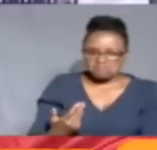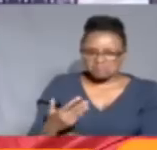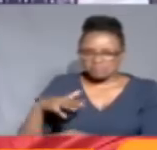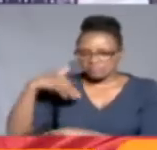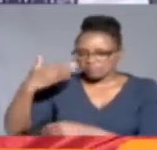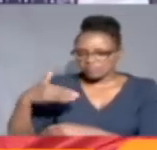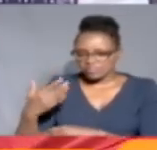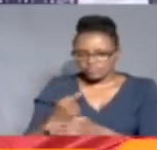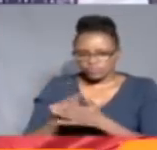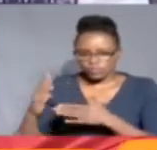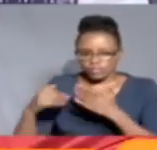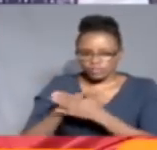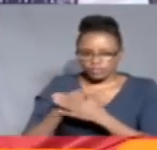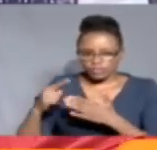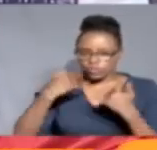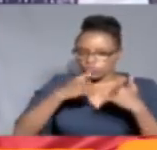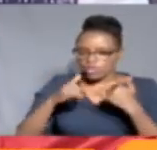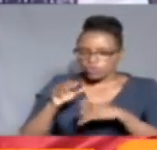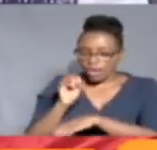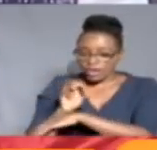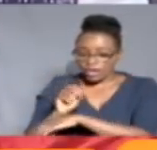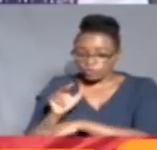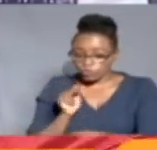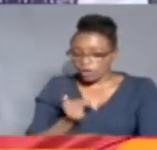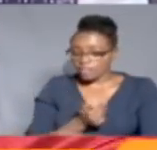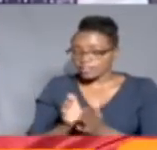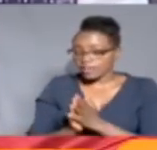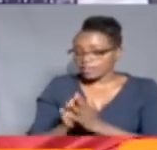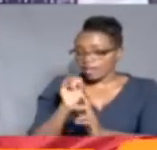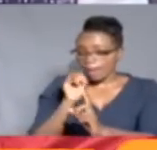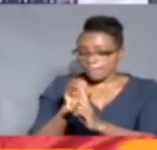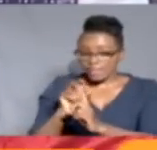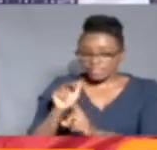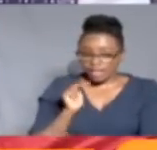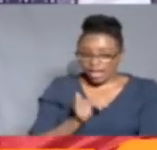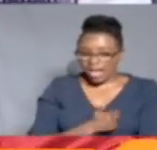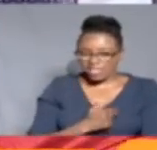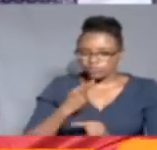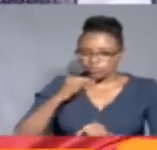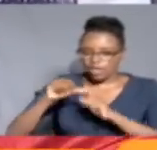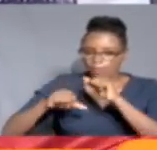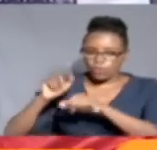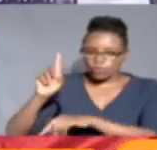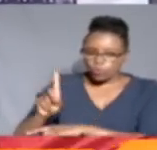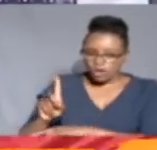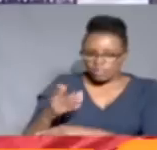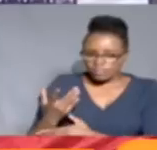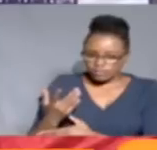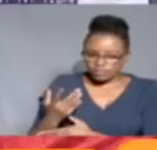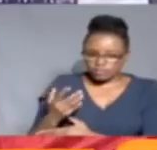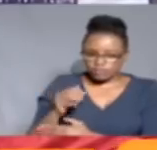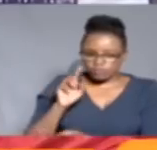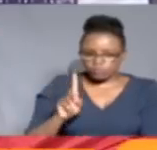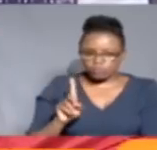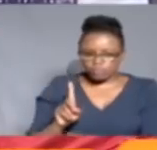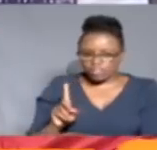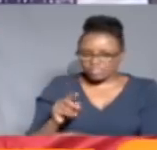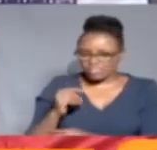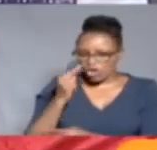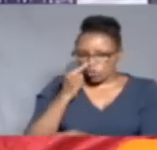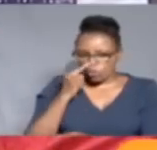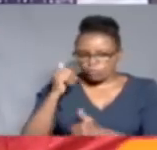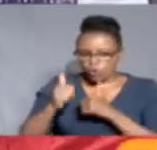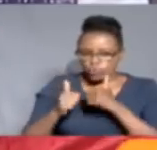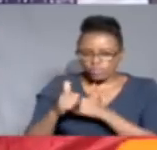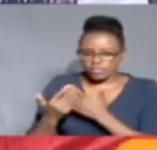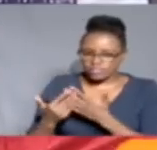every week to give us counseling and mentorship. And he was talking about one halfway home, which